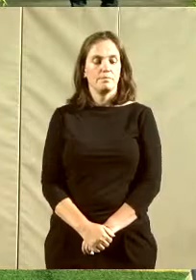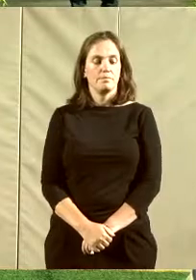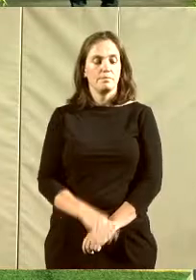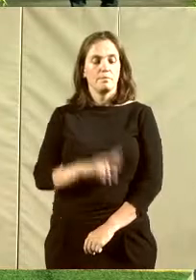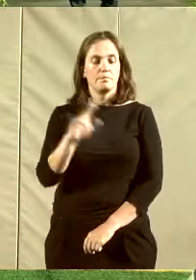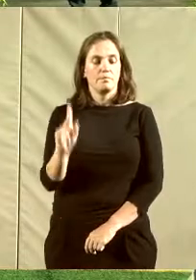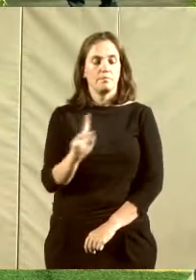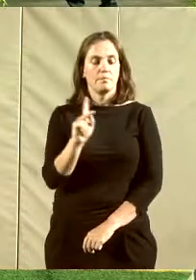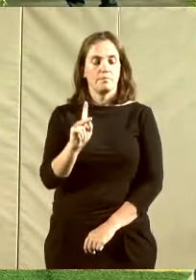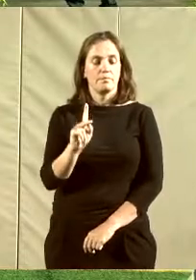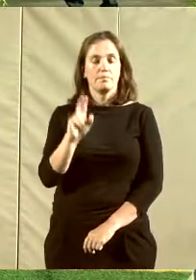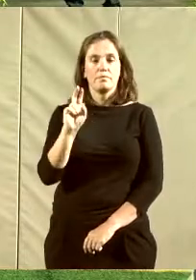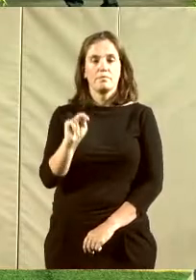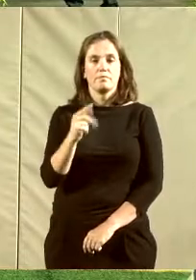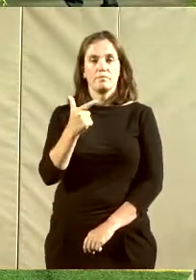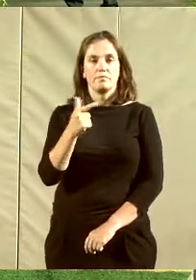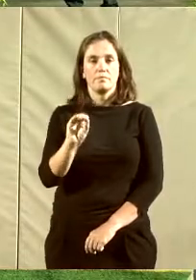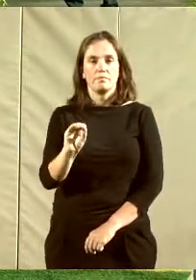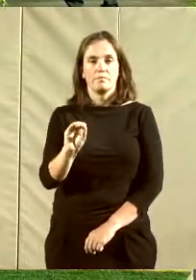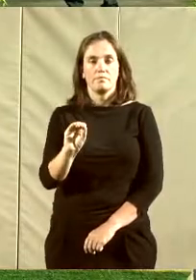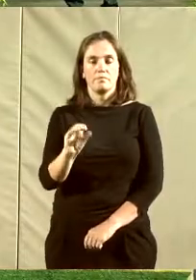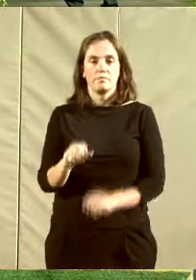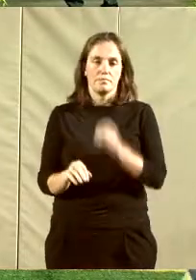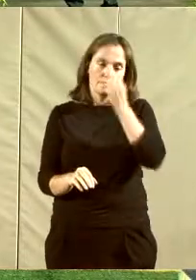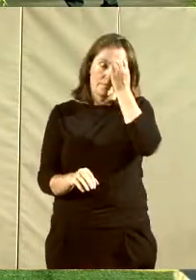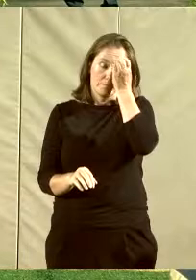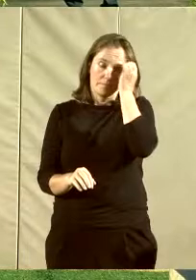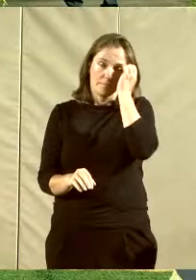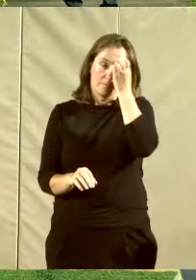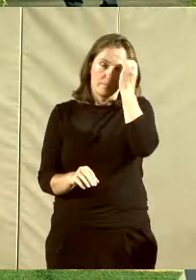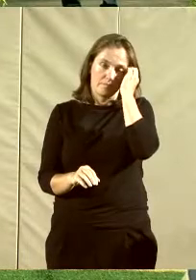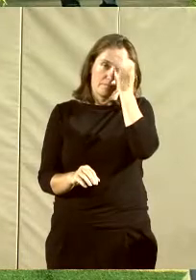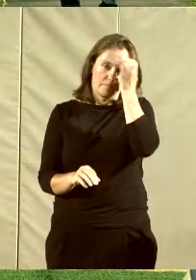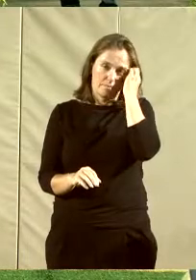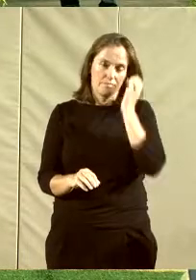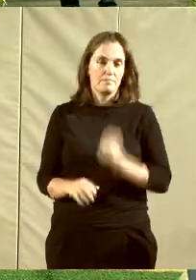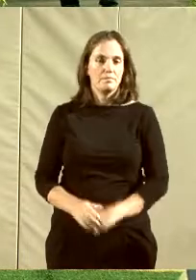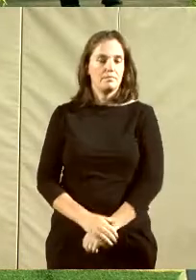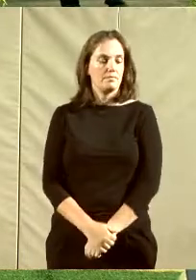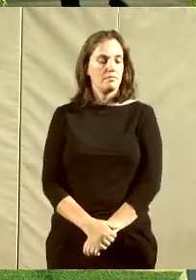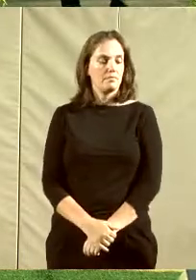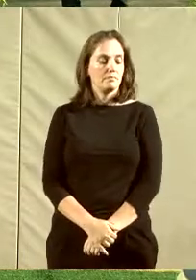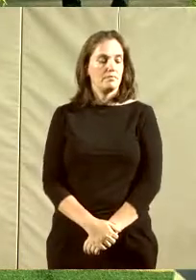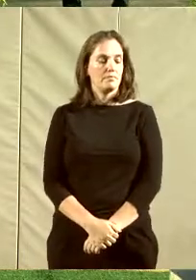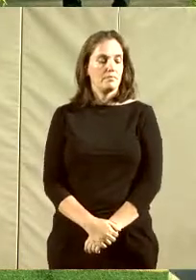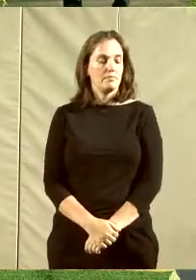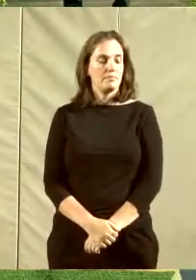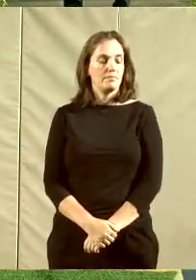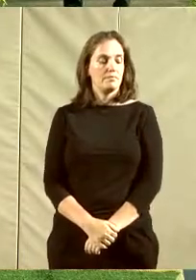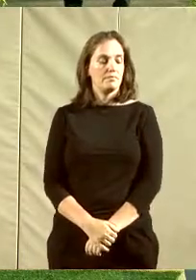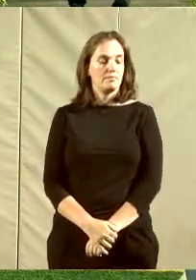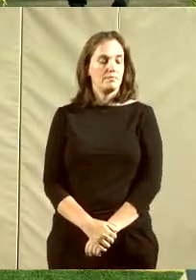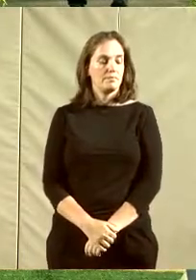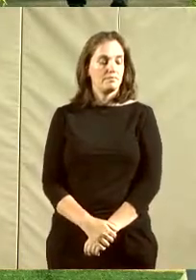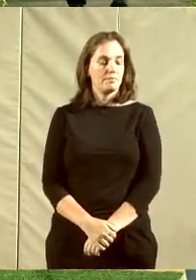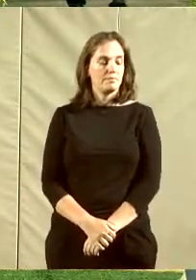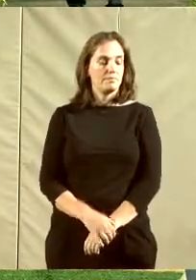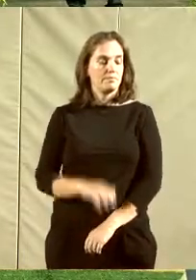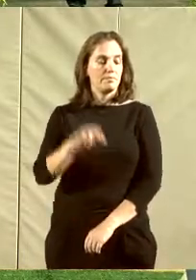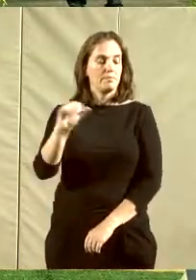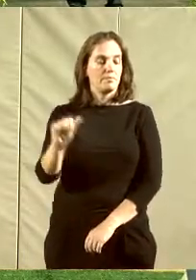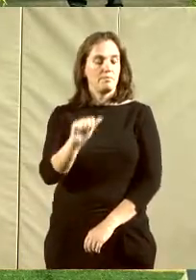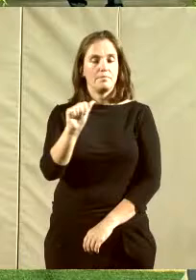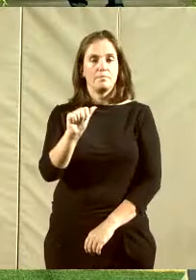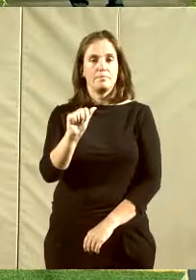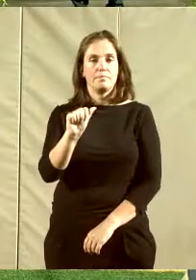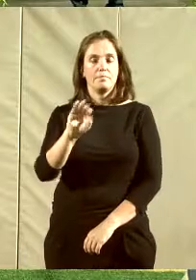Kang Dui No. Ash Ashley